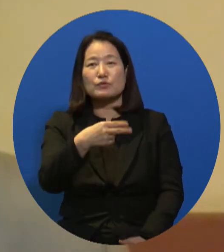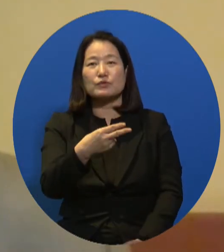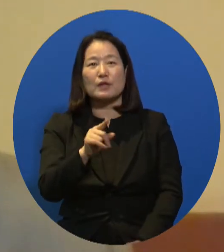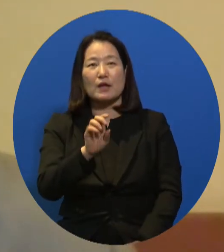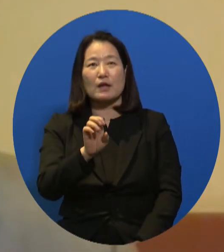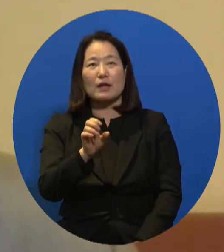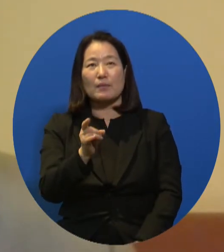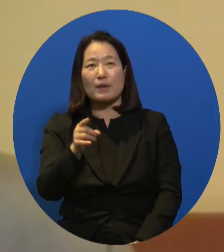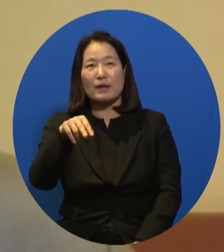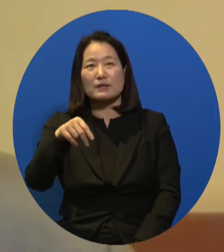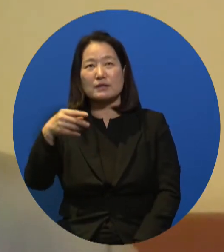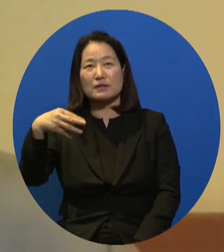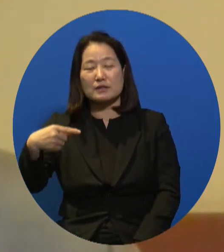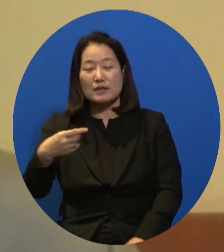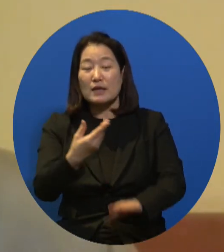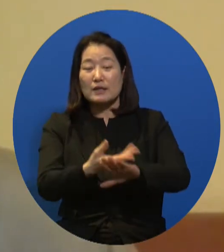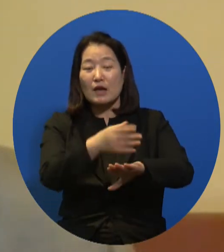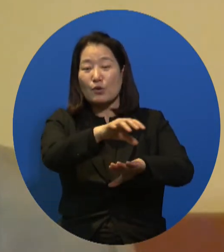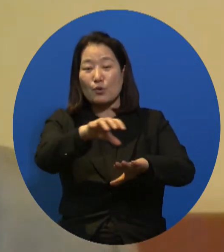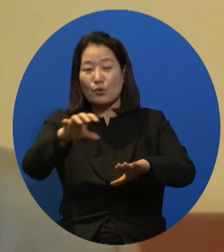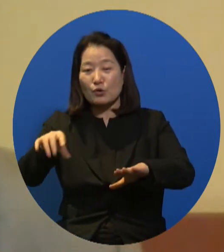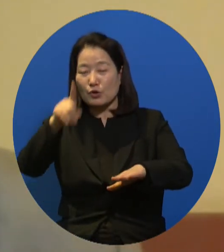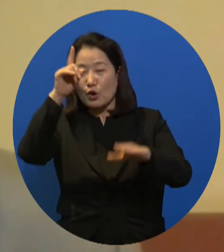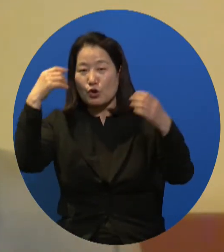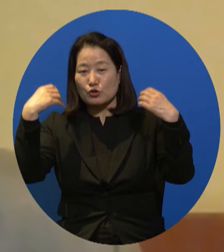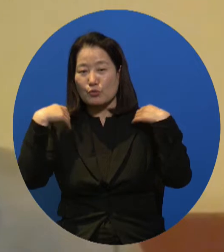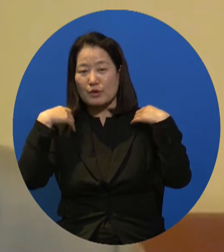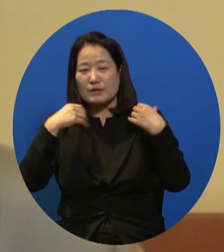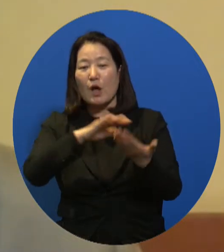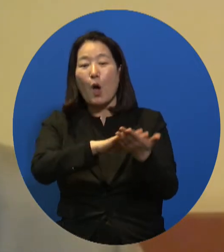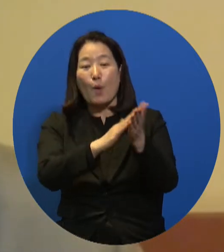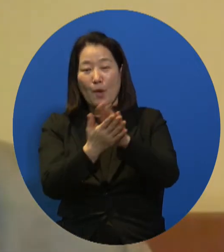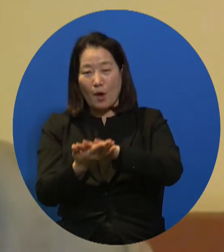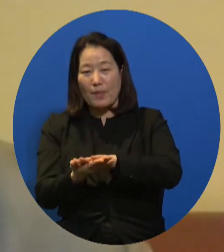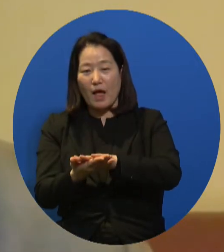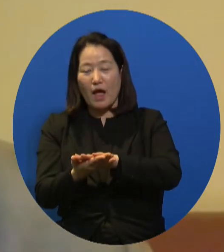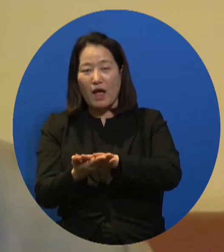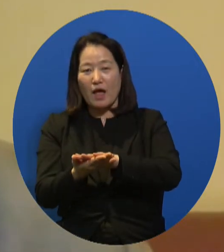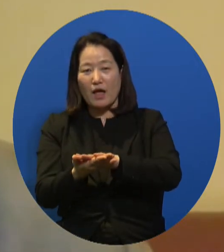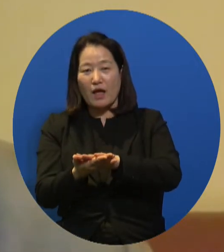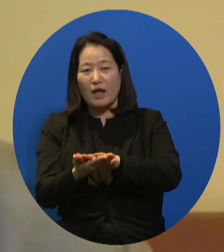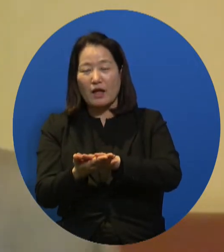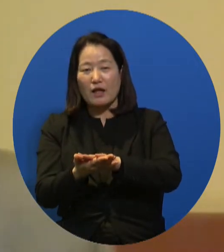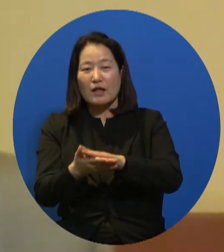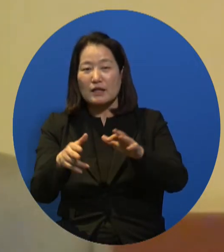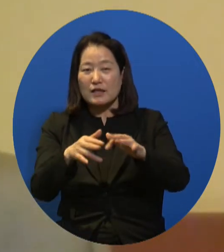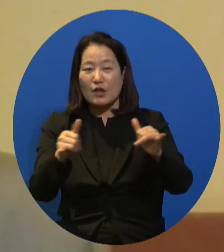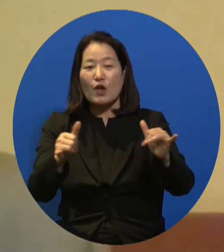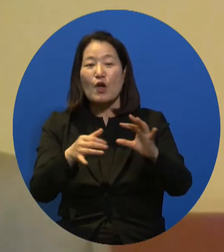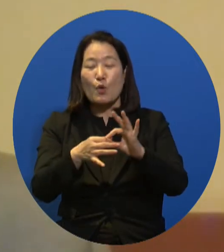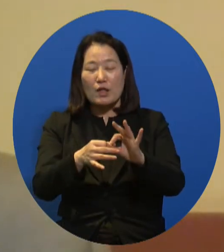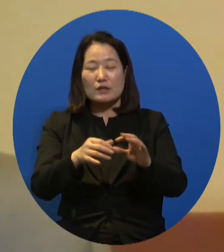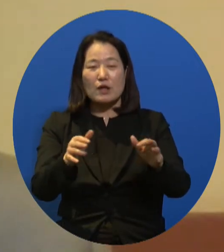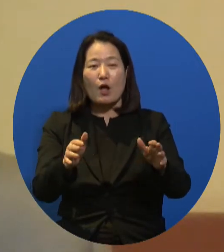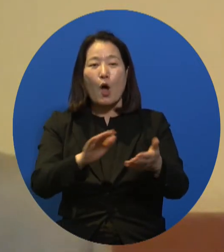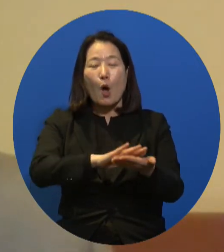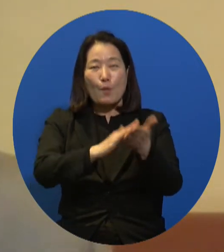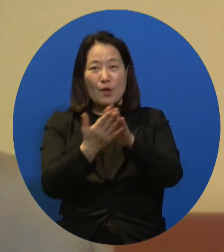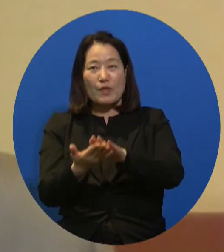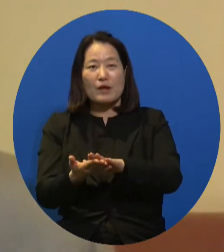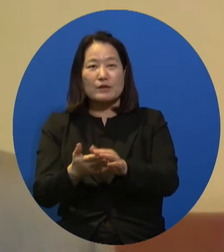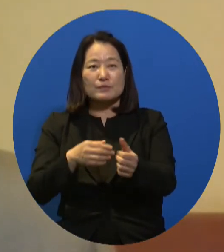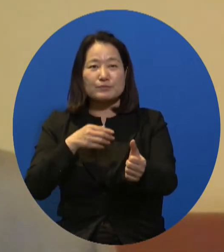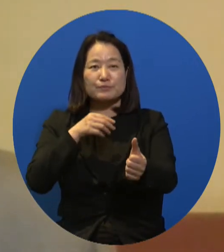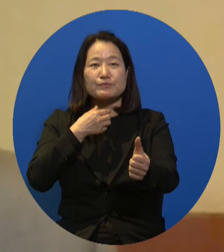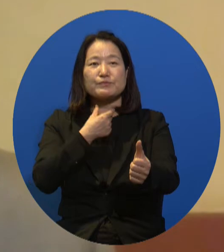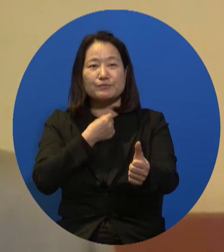be released from guardianship. And it means that we now have numerous legal actions pending, challenging both Hungary and the